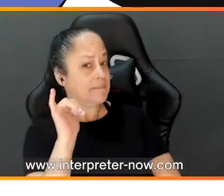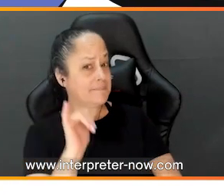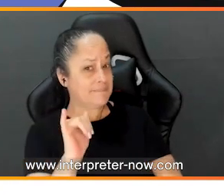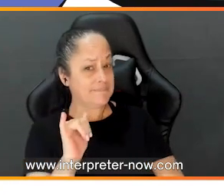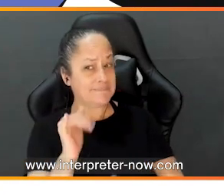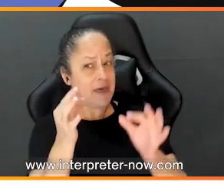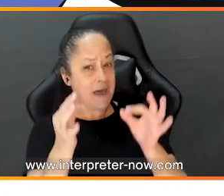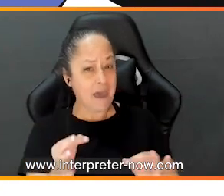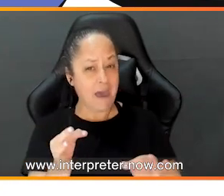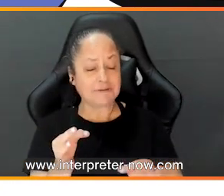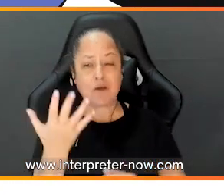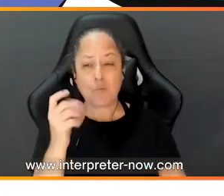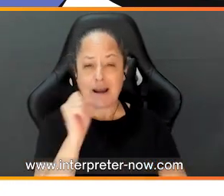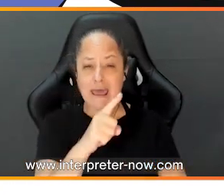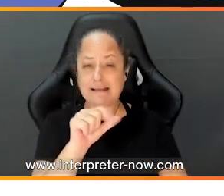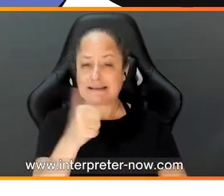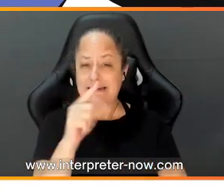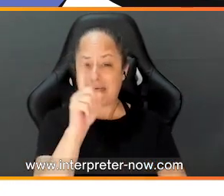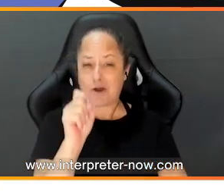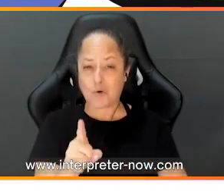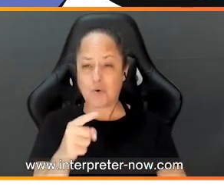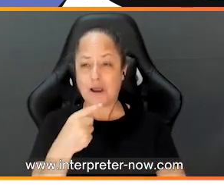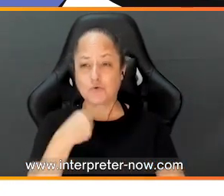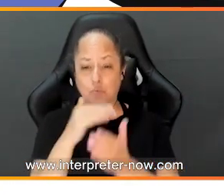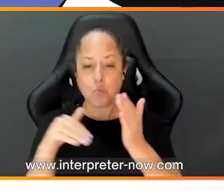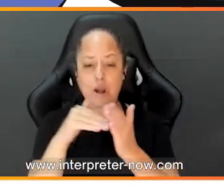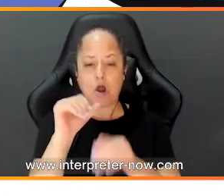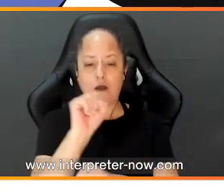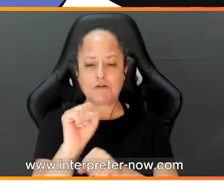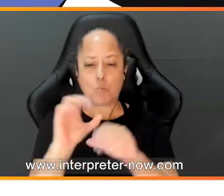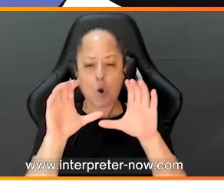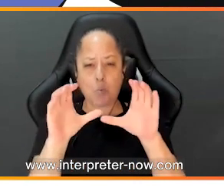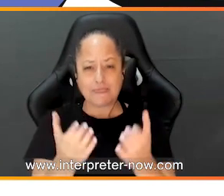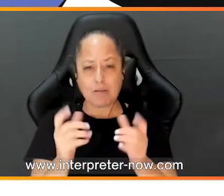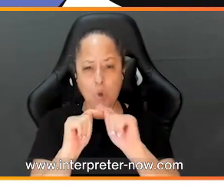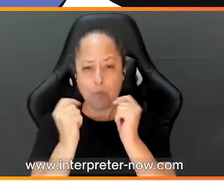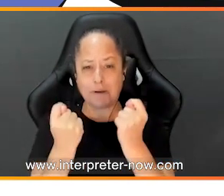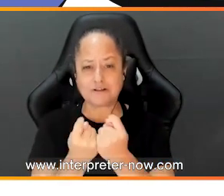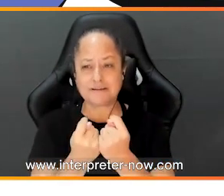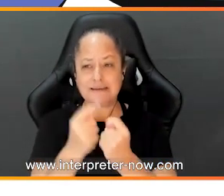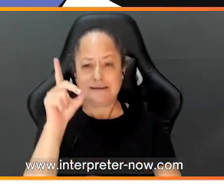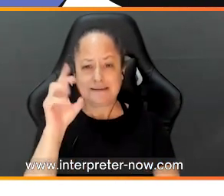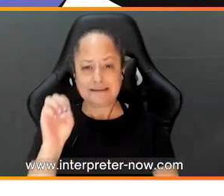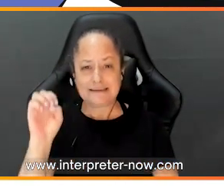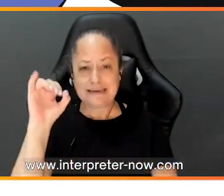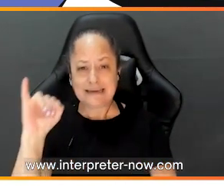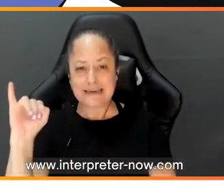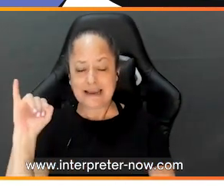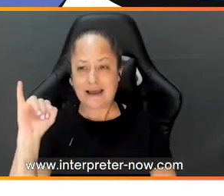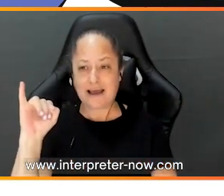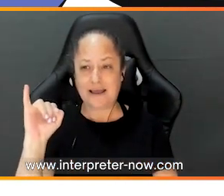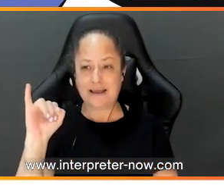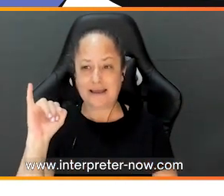and diversity, equity, and inclusion and systems of oppression even overall are seen as an American